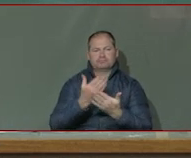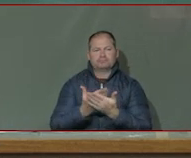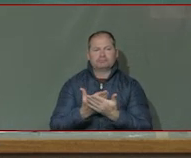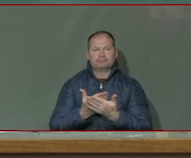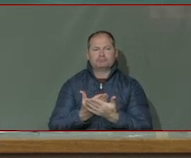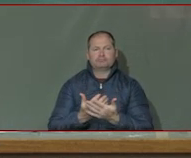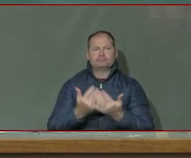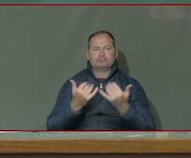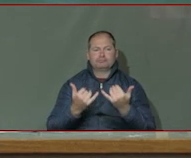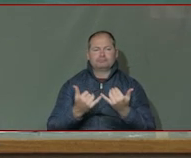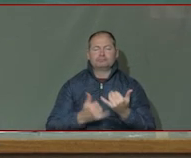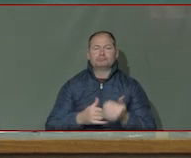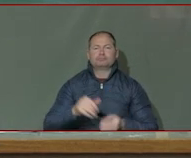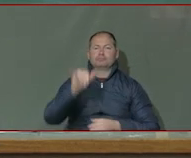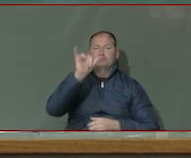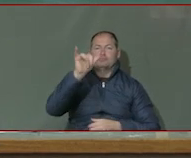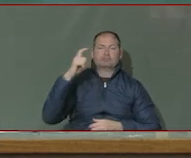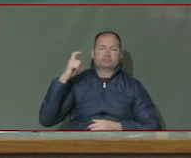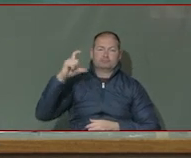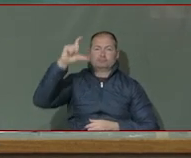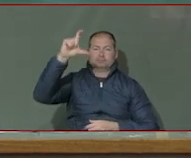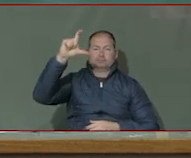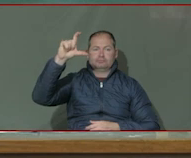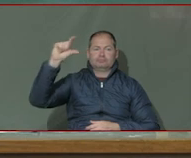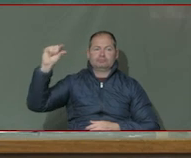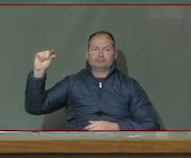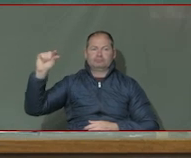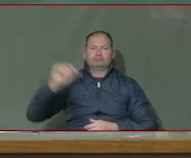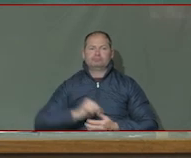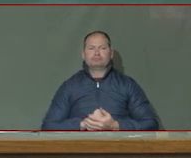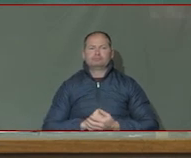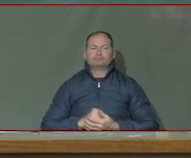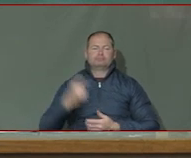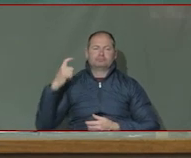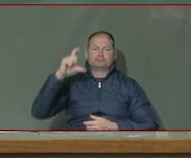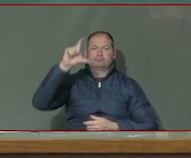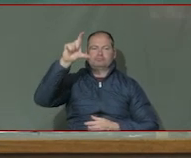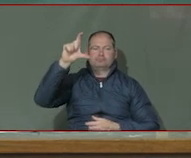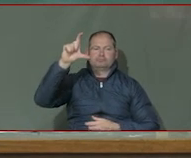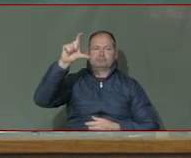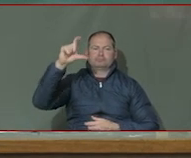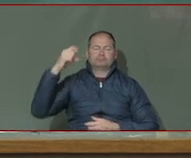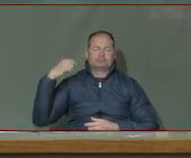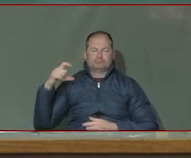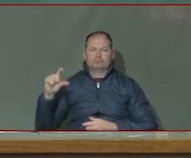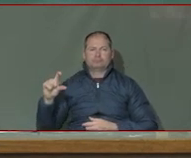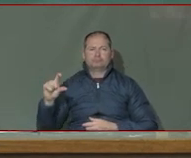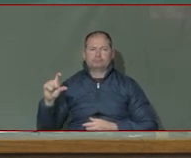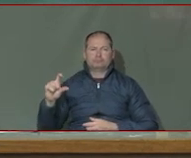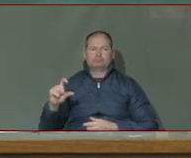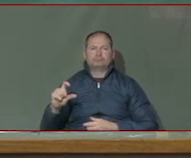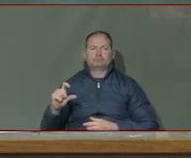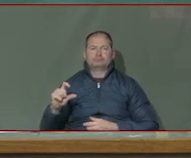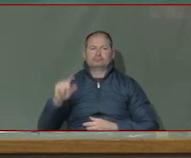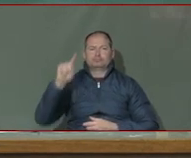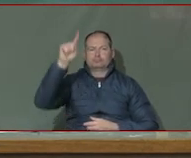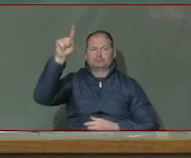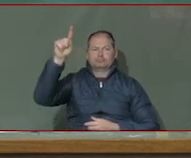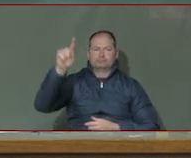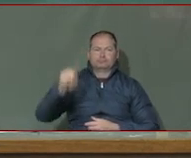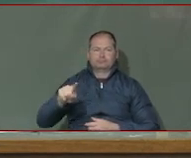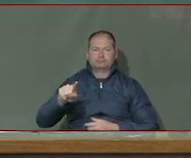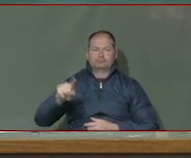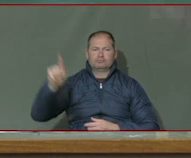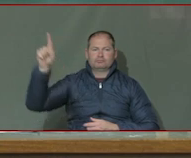divides capital Y from small y. Capital Y, small y. I've just taken this one, I've written it